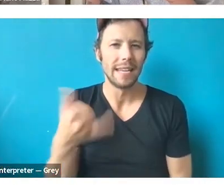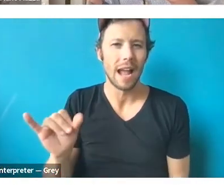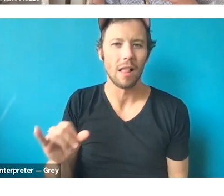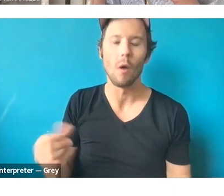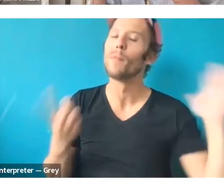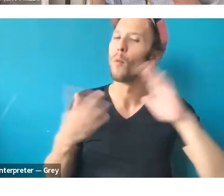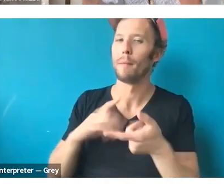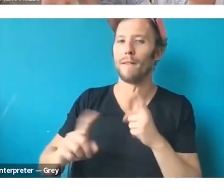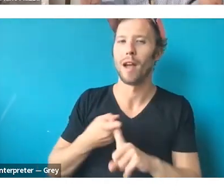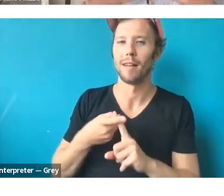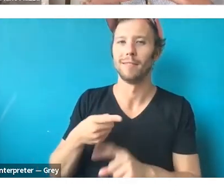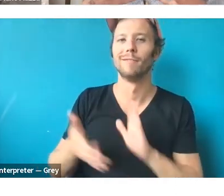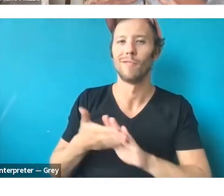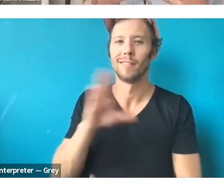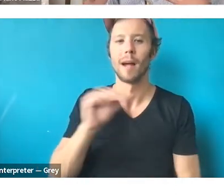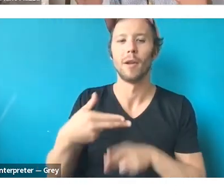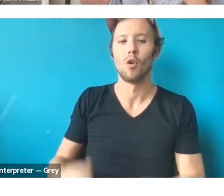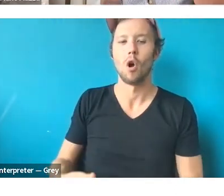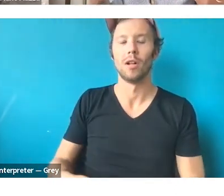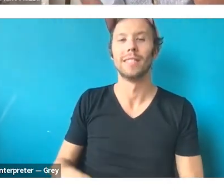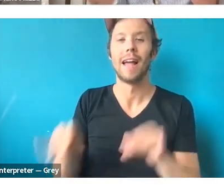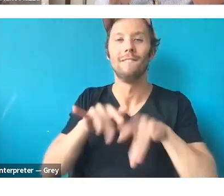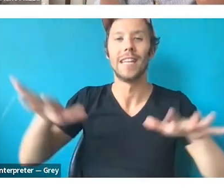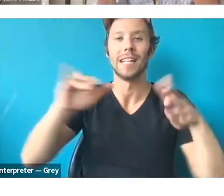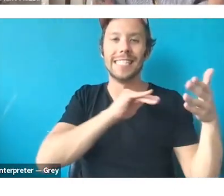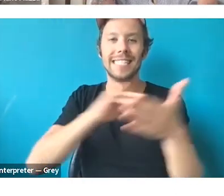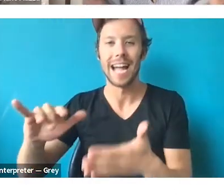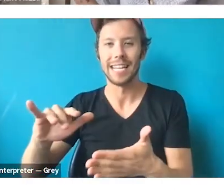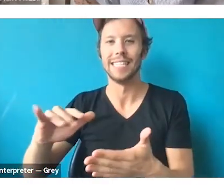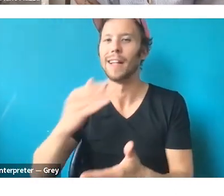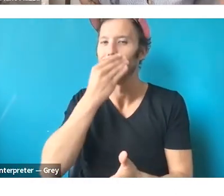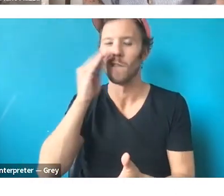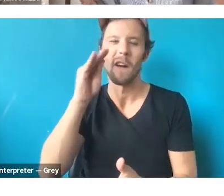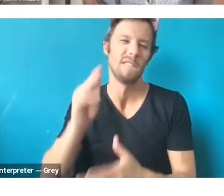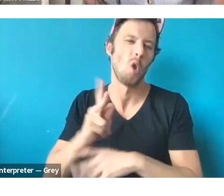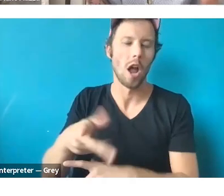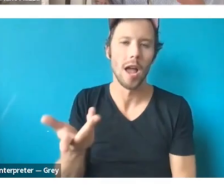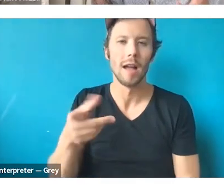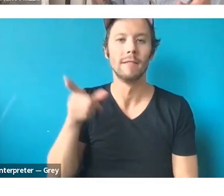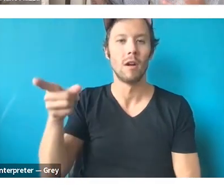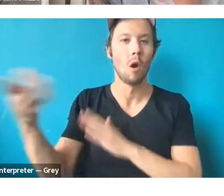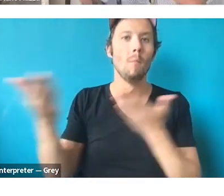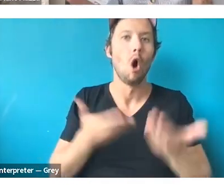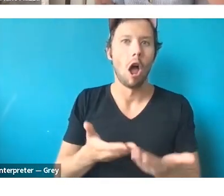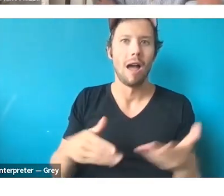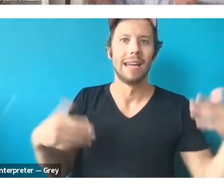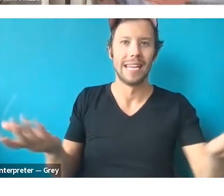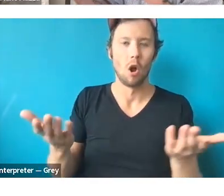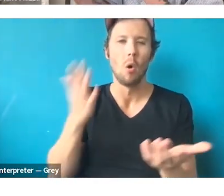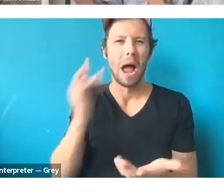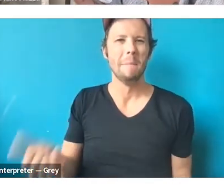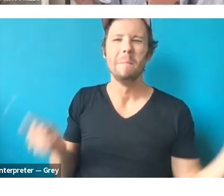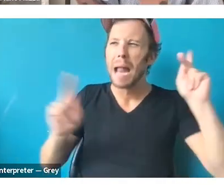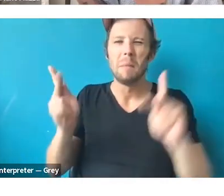Studies Flora, actually brought some back for me because she was using it. It's very invasive and it really pisses off a lot of people. So we were kind of